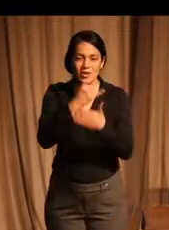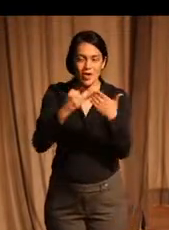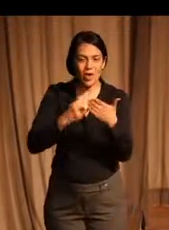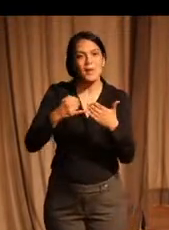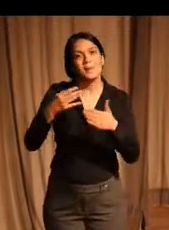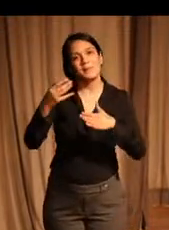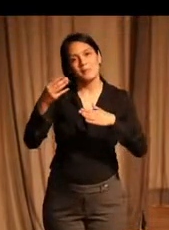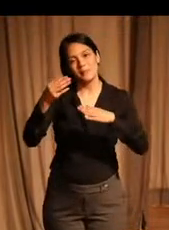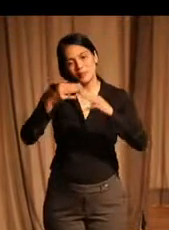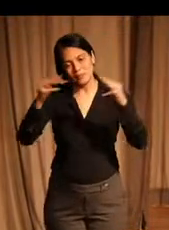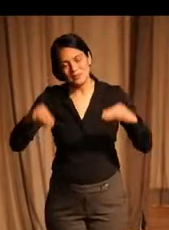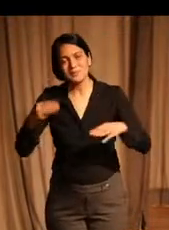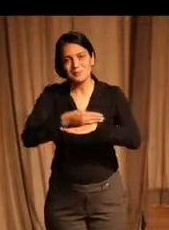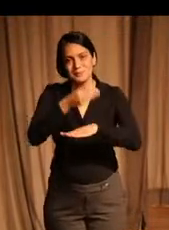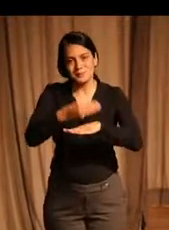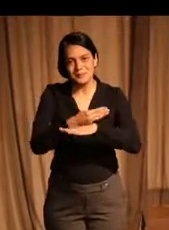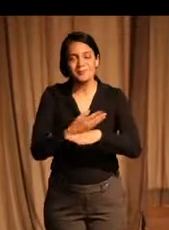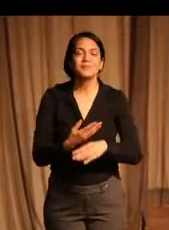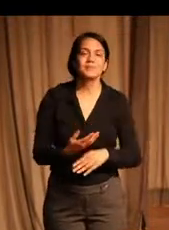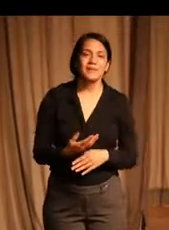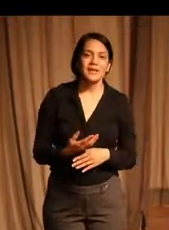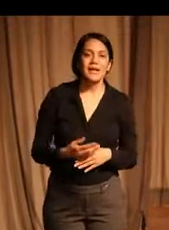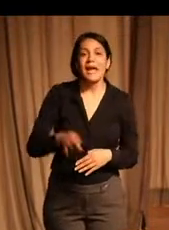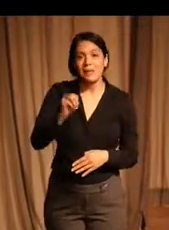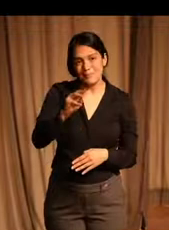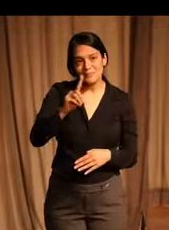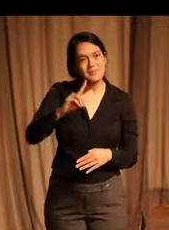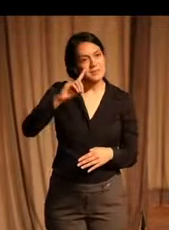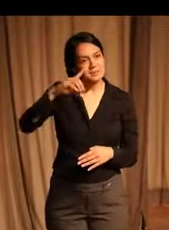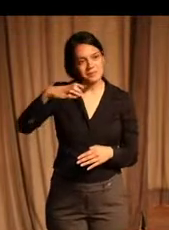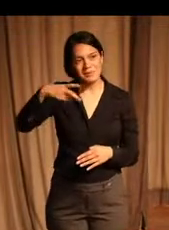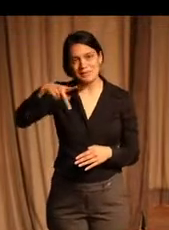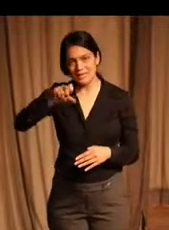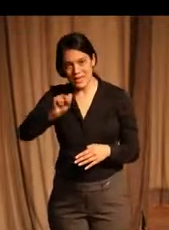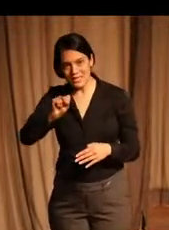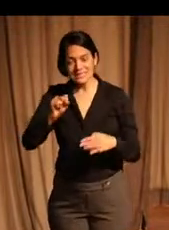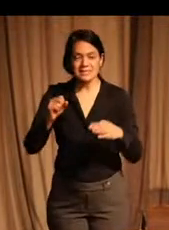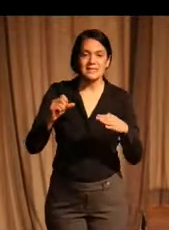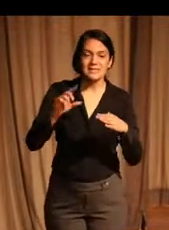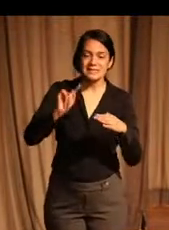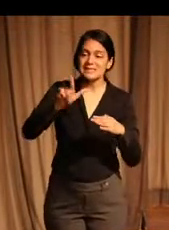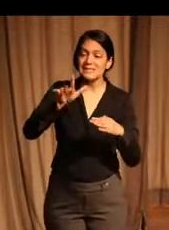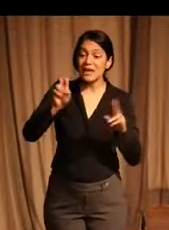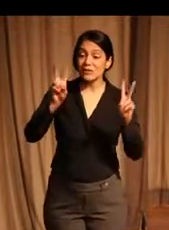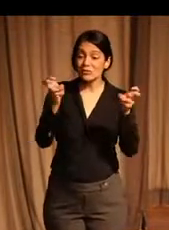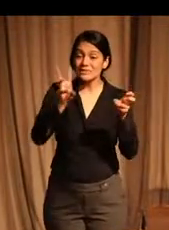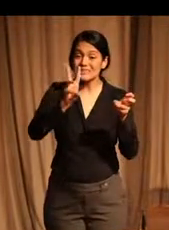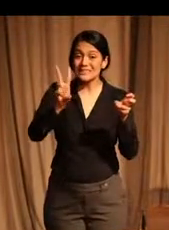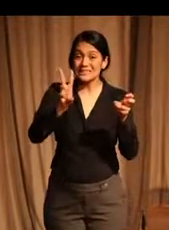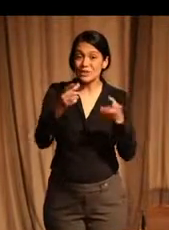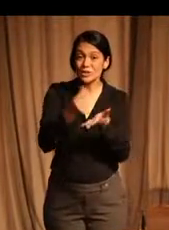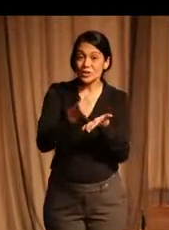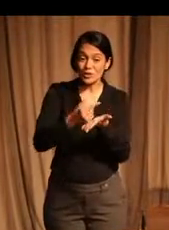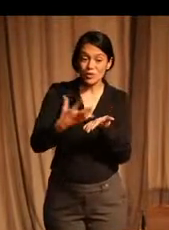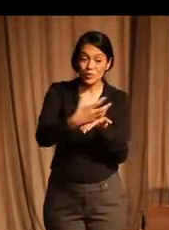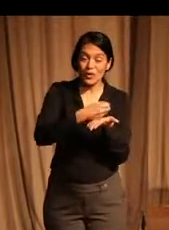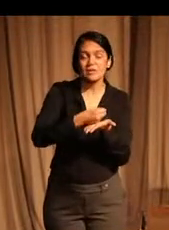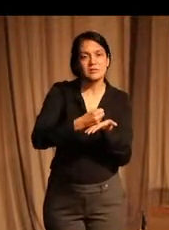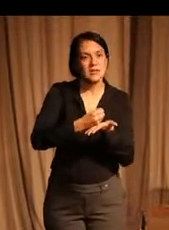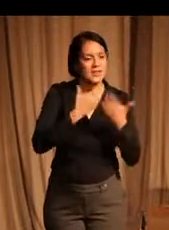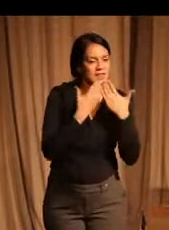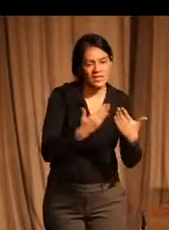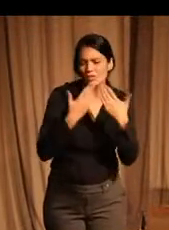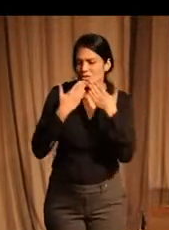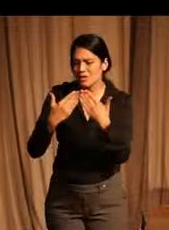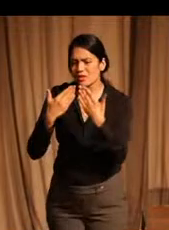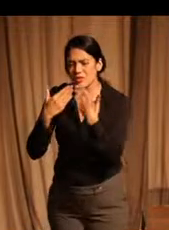FIU LACC's U.S. Department of Education Title VI grant. Please allow me to introduce our panelists.